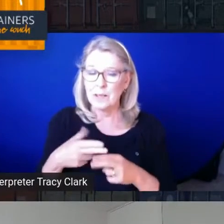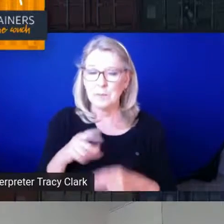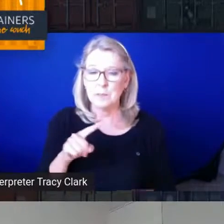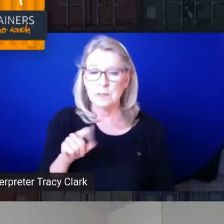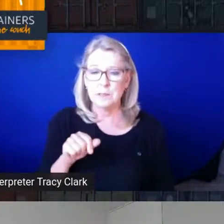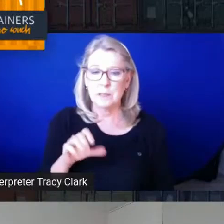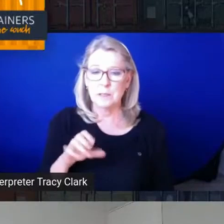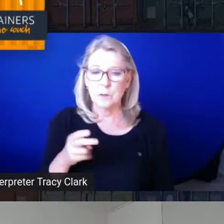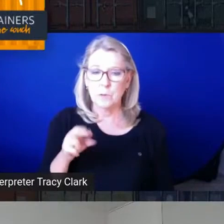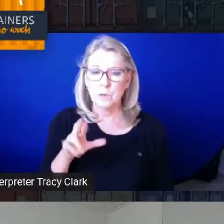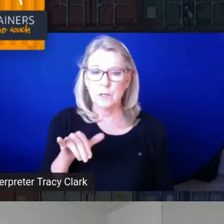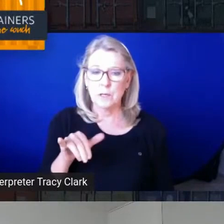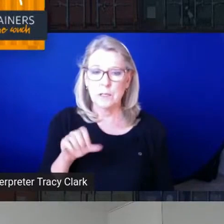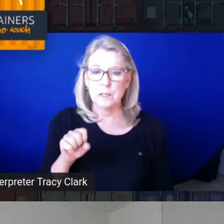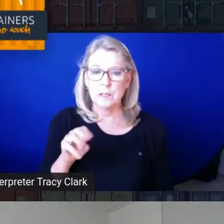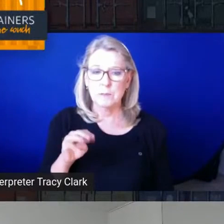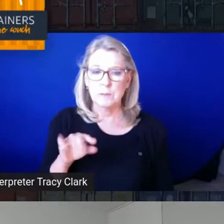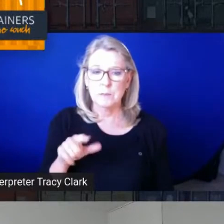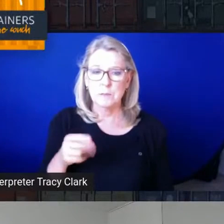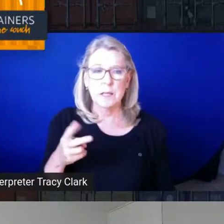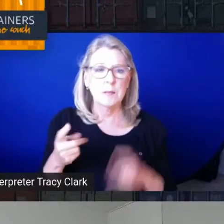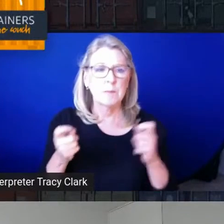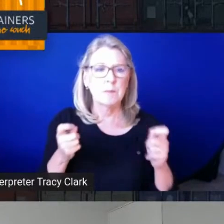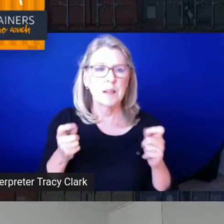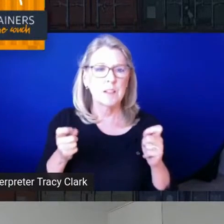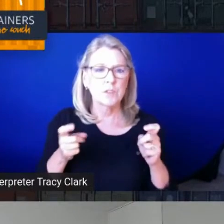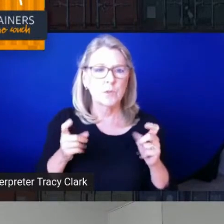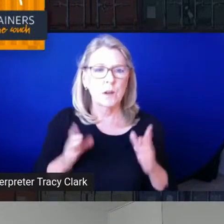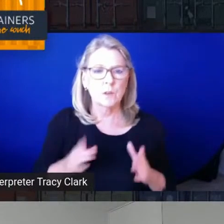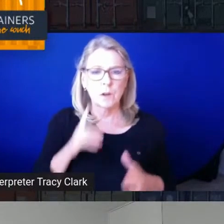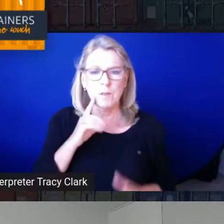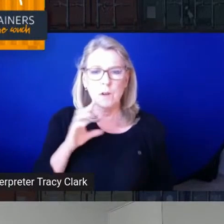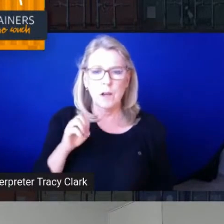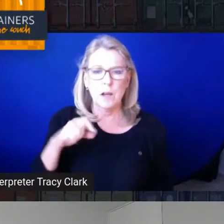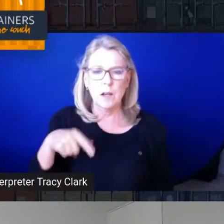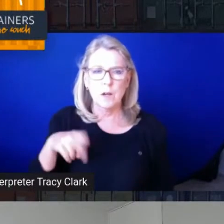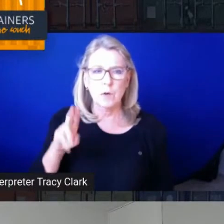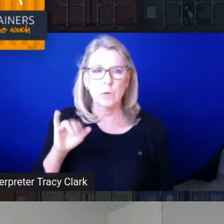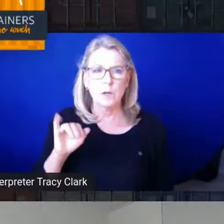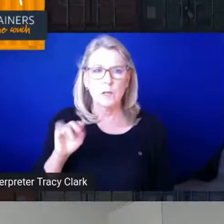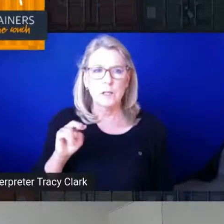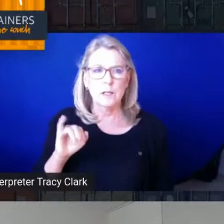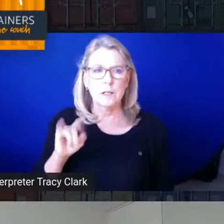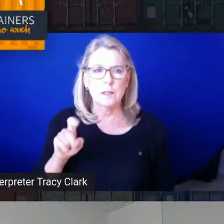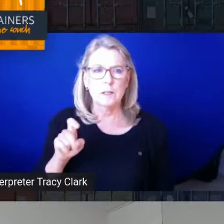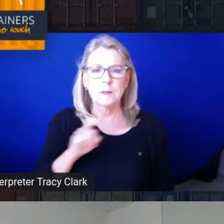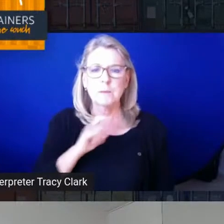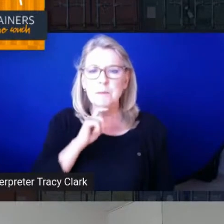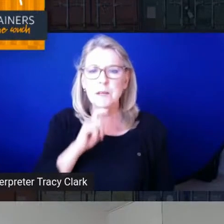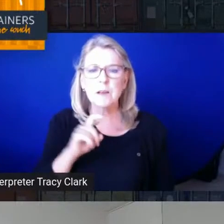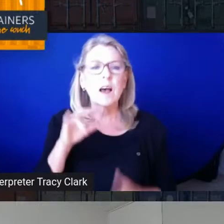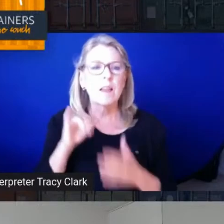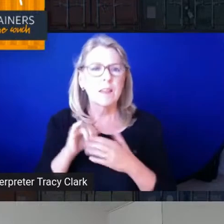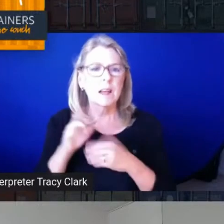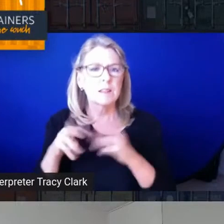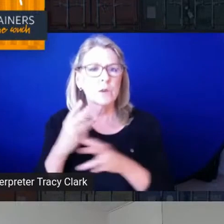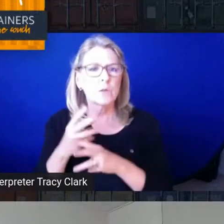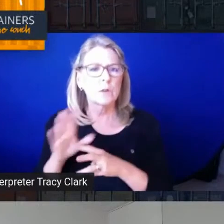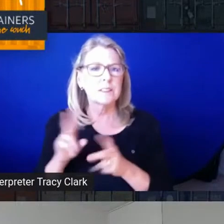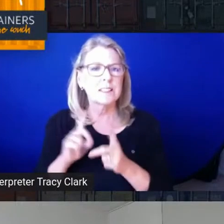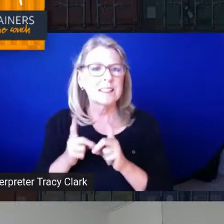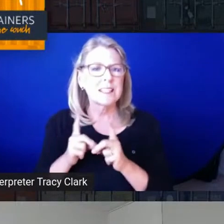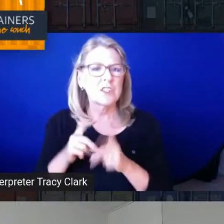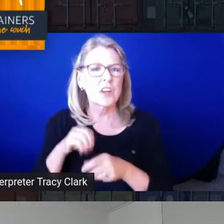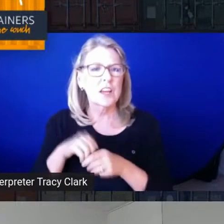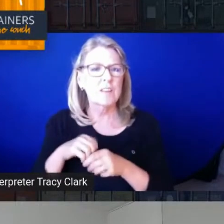director of Equinix Metal. As commonly known, Equinix is the world's digital infrastructure company. And so we offer data